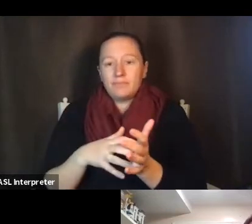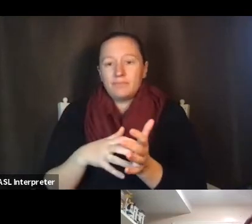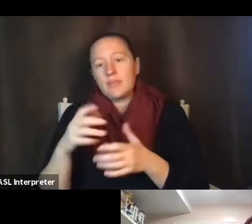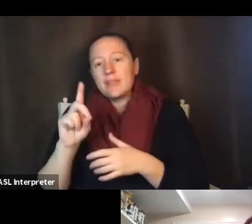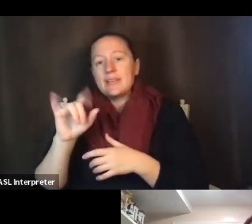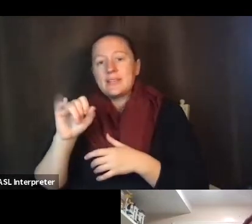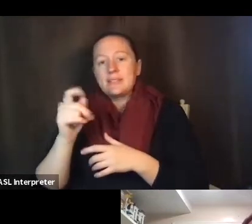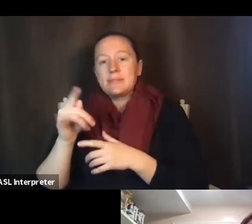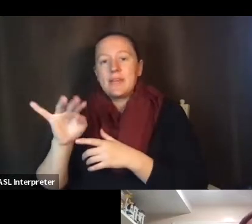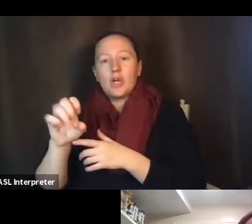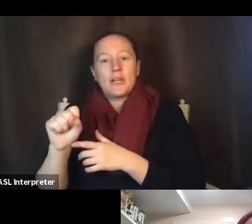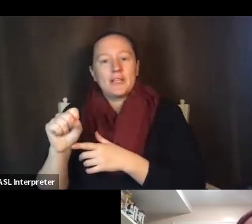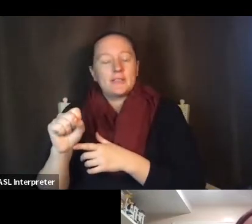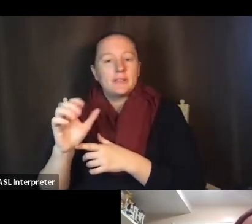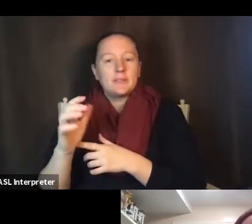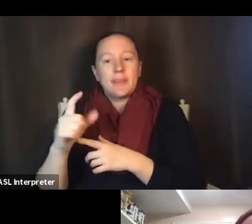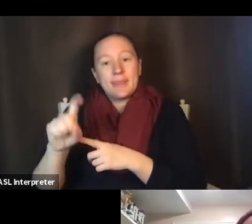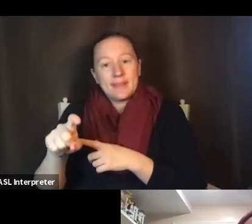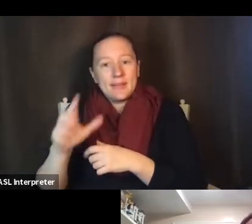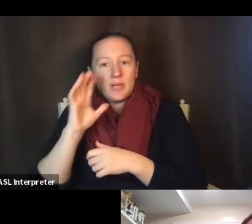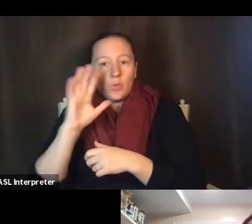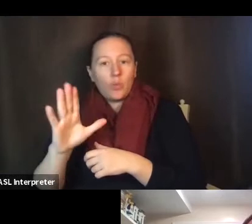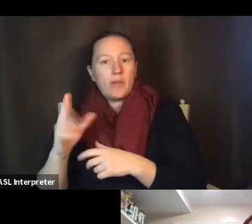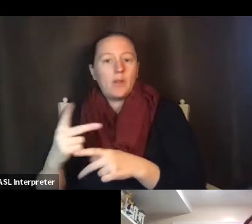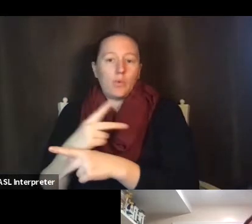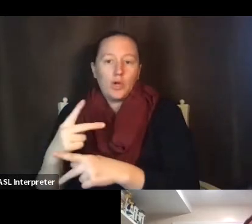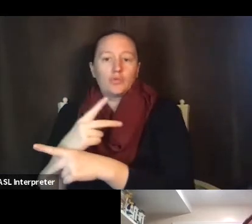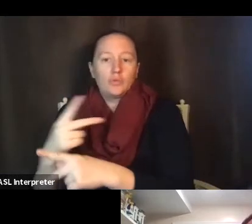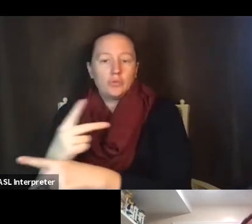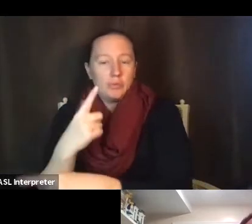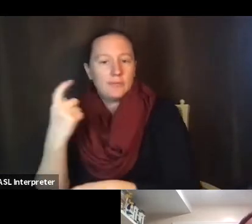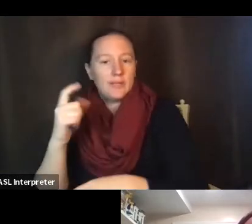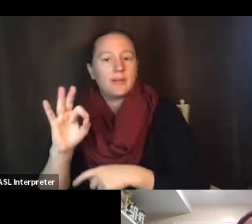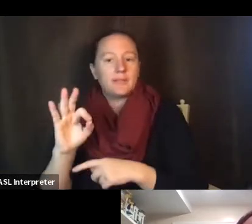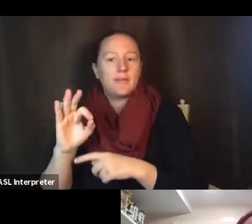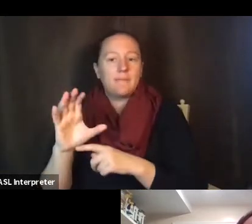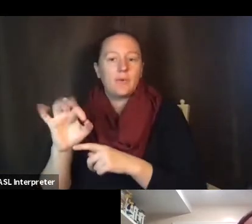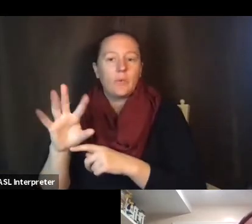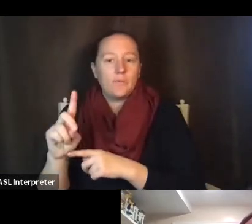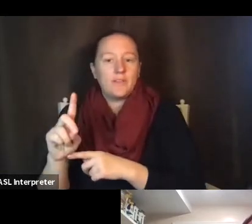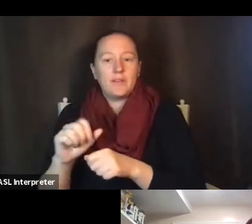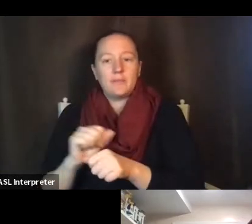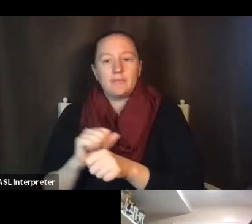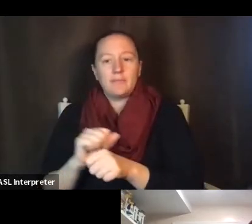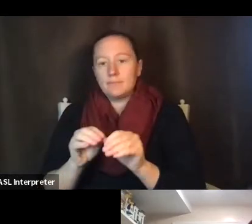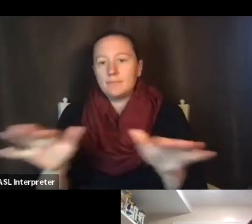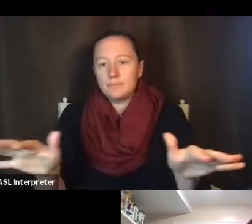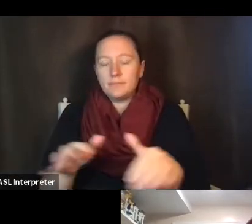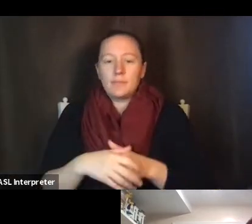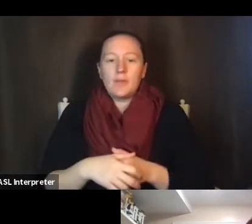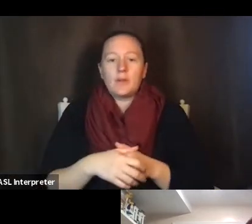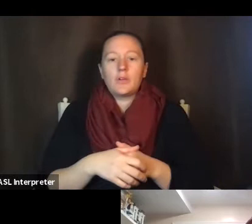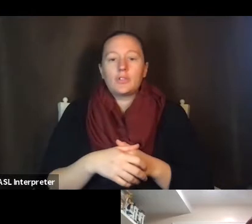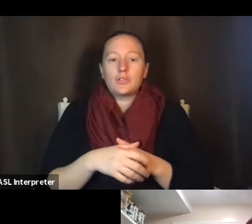is only going to be compounded. The need is going to be compounded because of the virus. And so the strategic